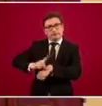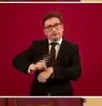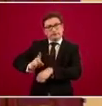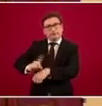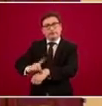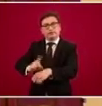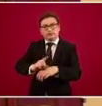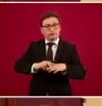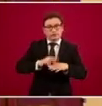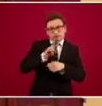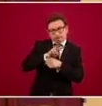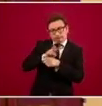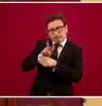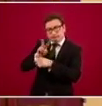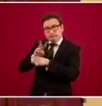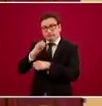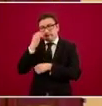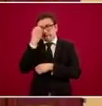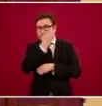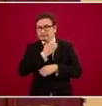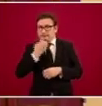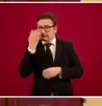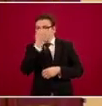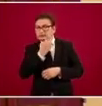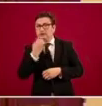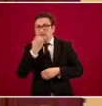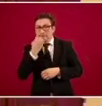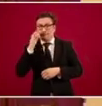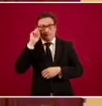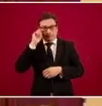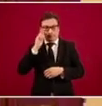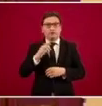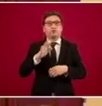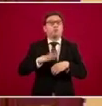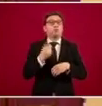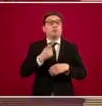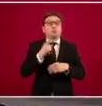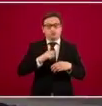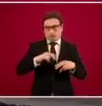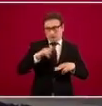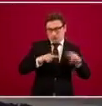newly confirmed cases every day, and use this information to